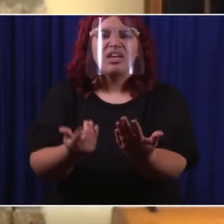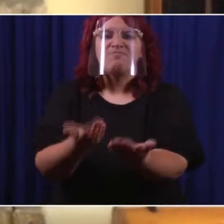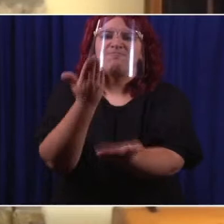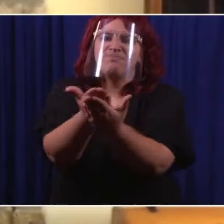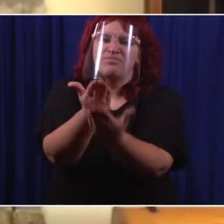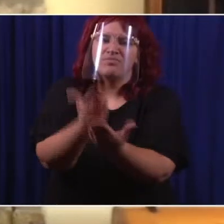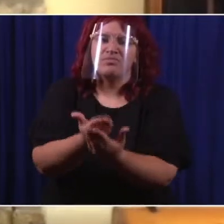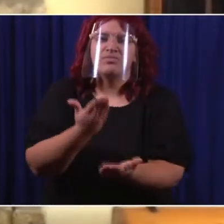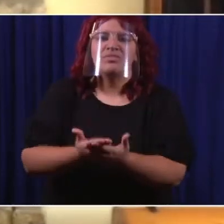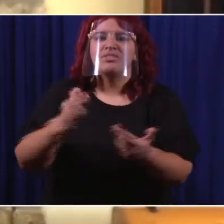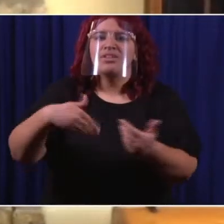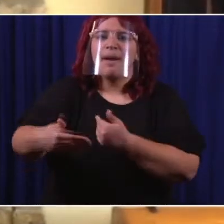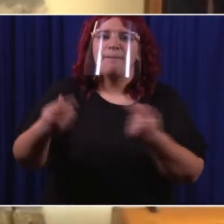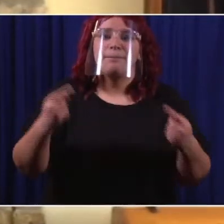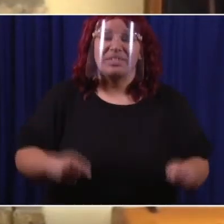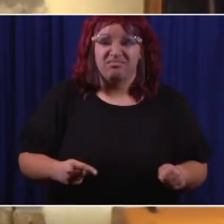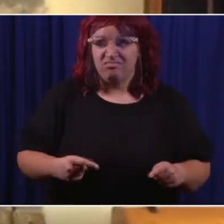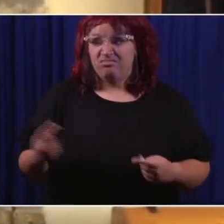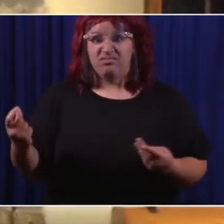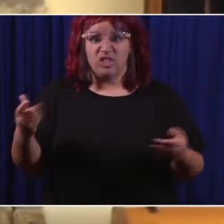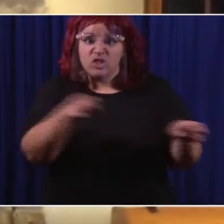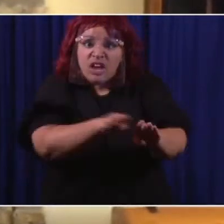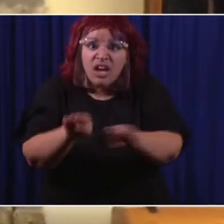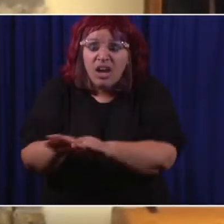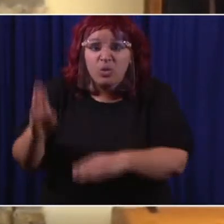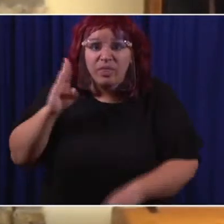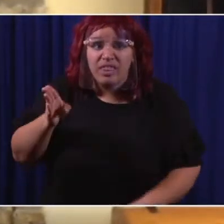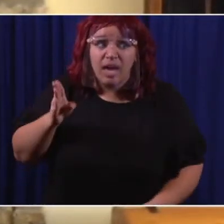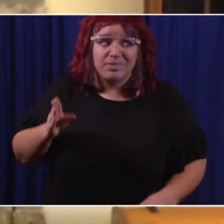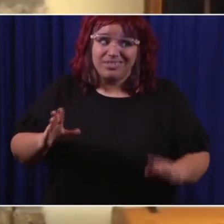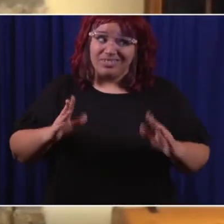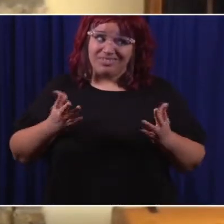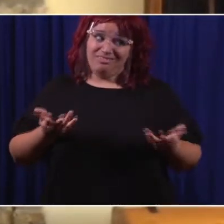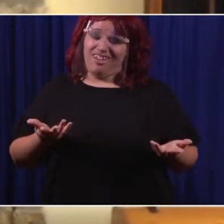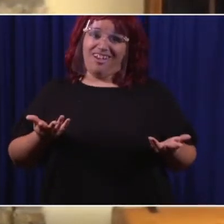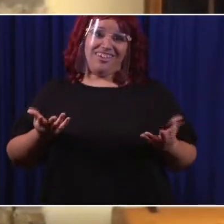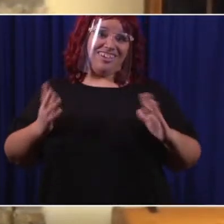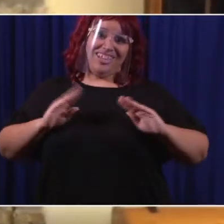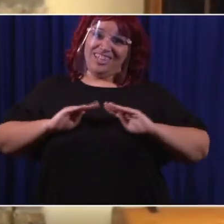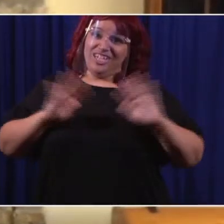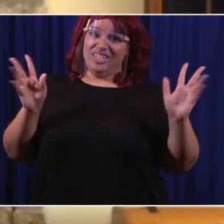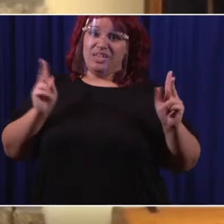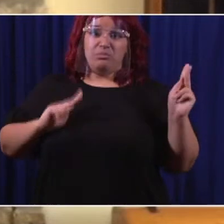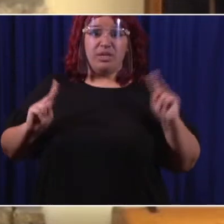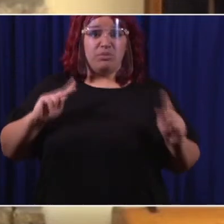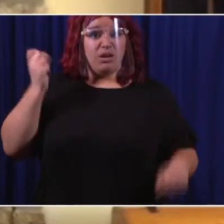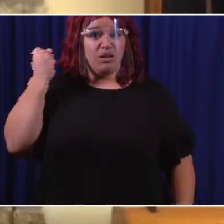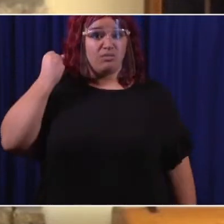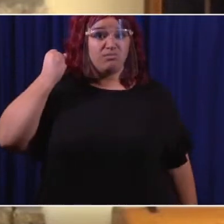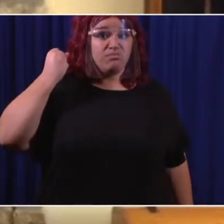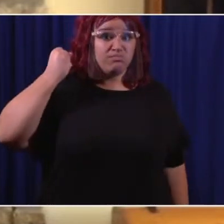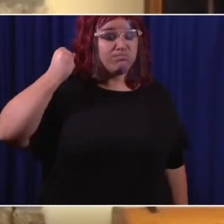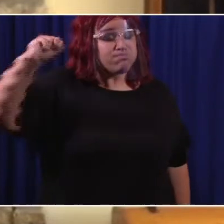to do? Because clearly people are not taking the advice to mask up and stay distant.